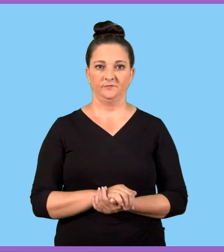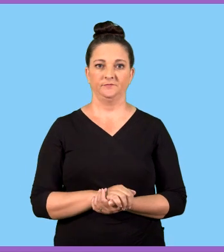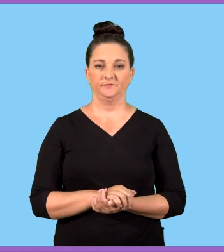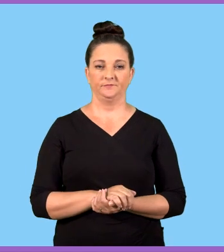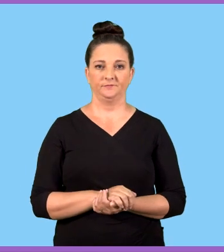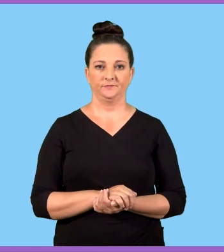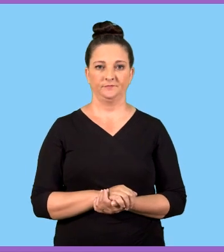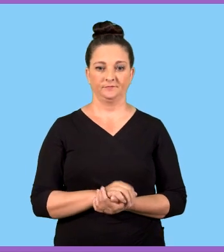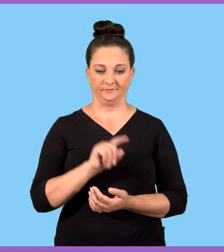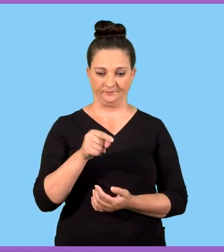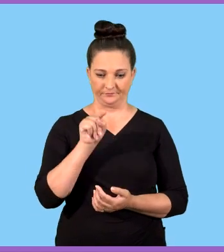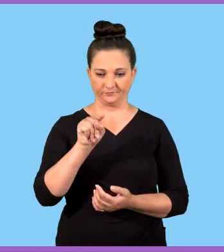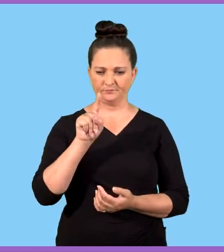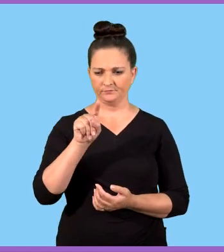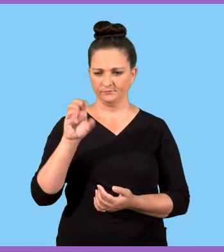75,